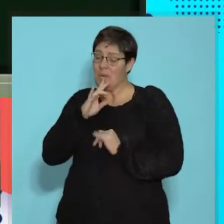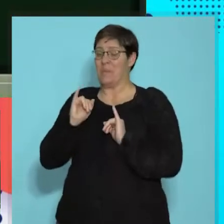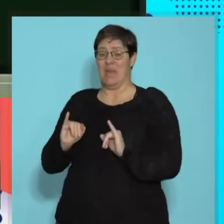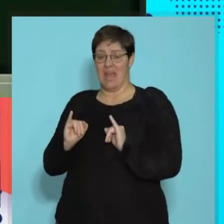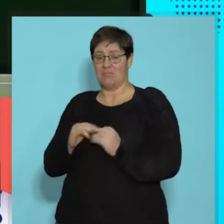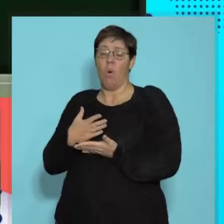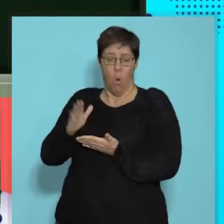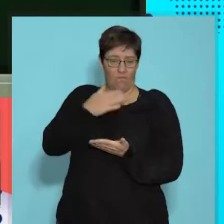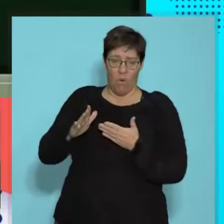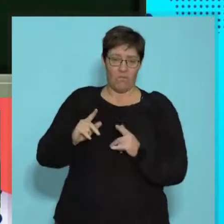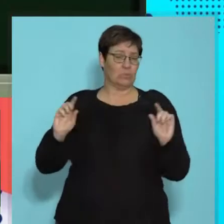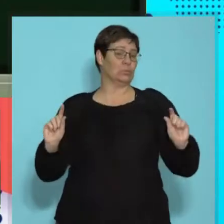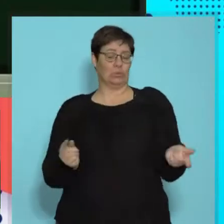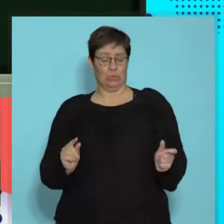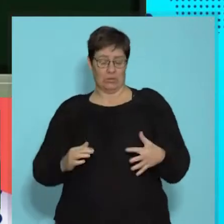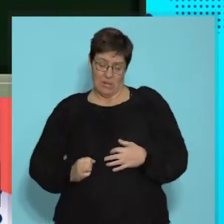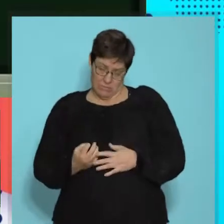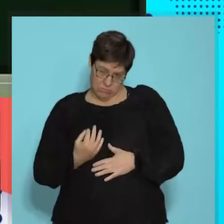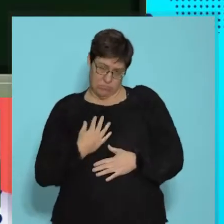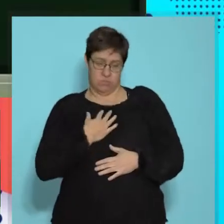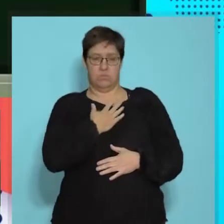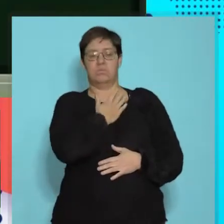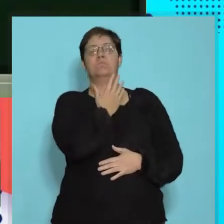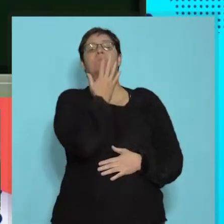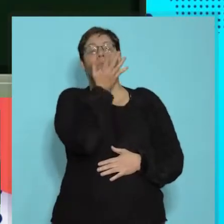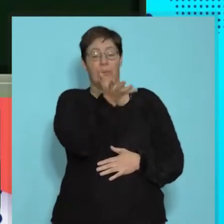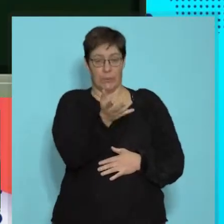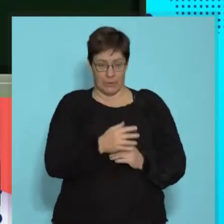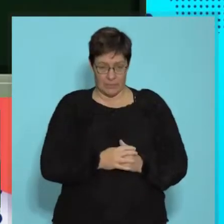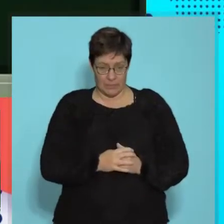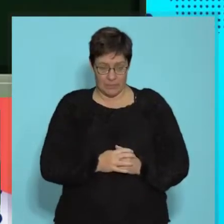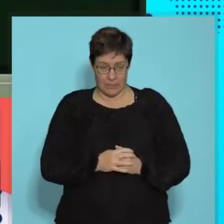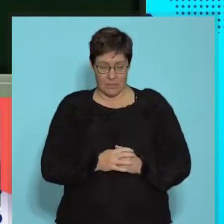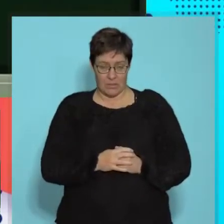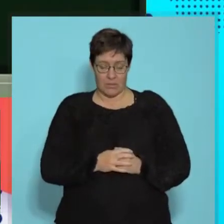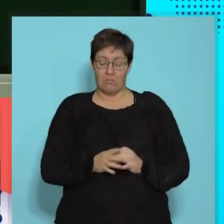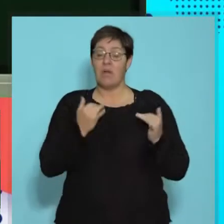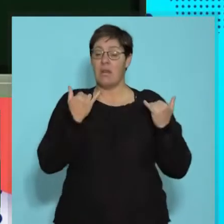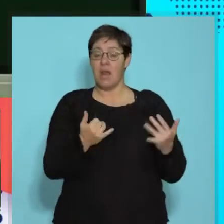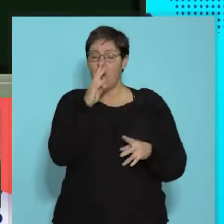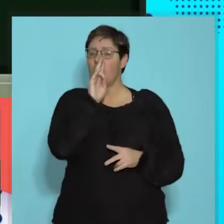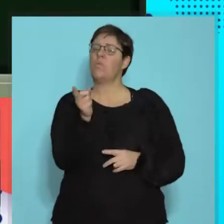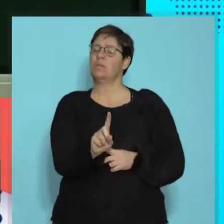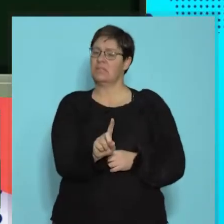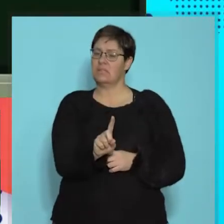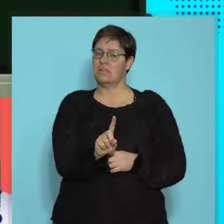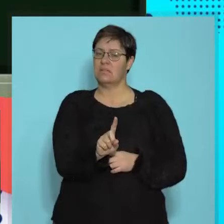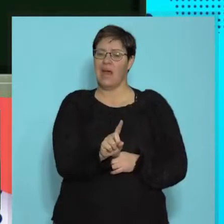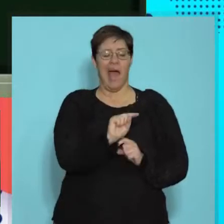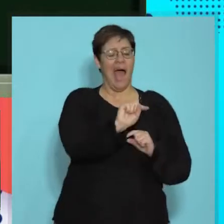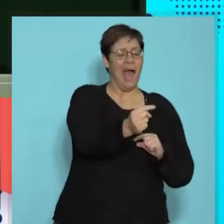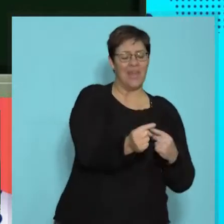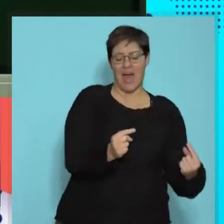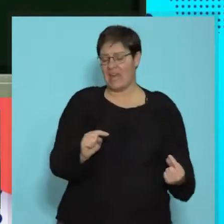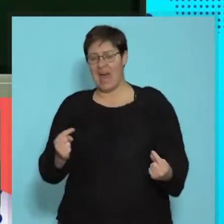and I need to get it out as soon as I can. Okay, in this segment, what we're going to look at, we're going to start looking how other